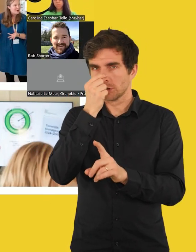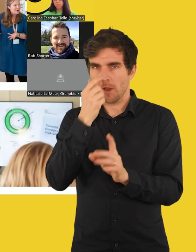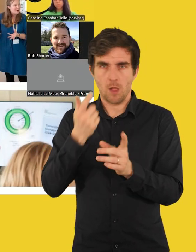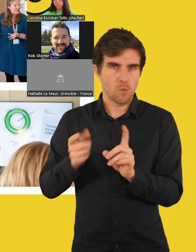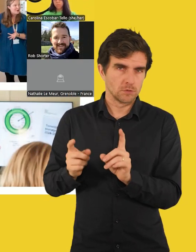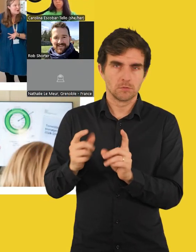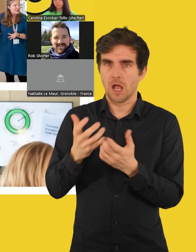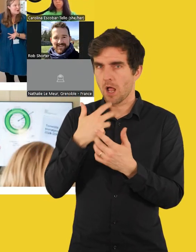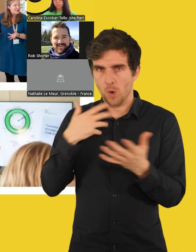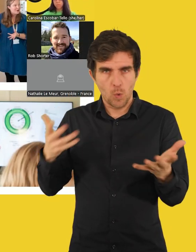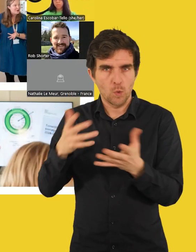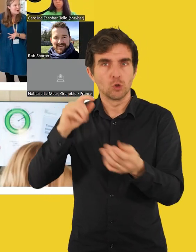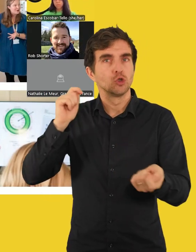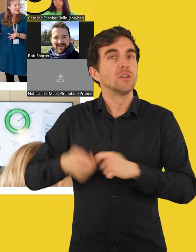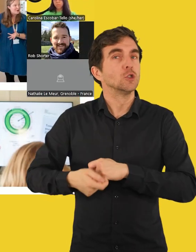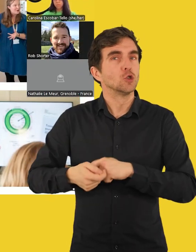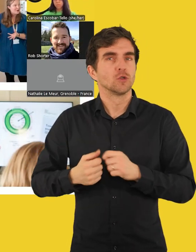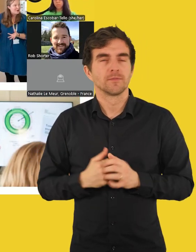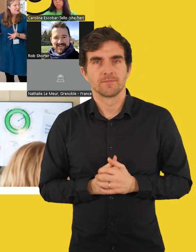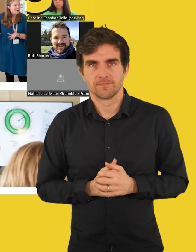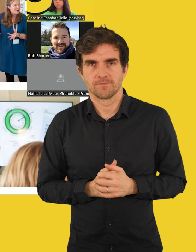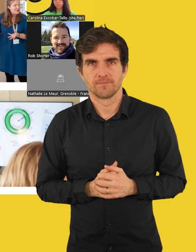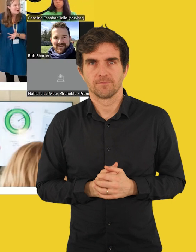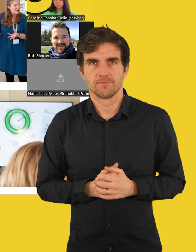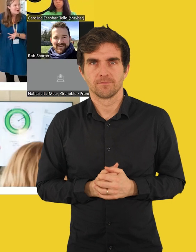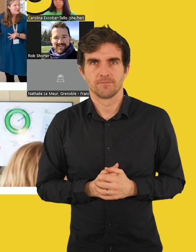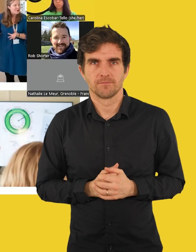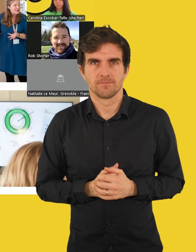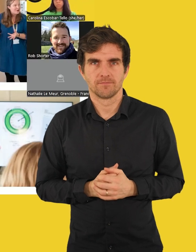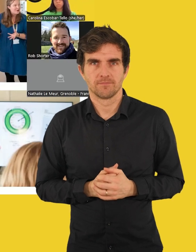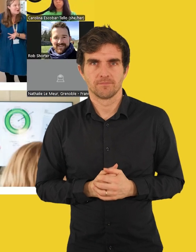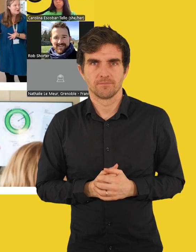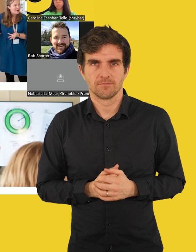these ideas? Because this is the way we begin to change paradigms.